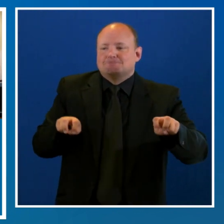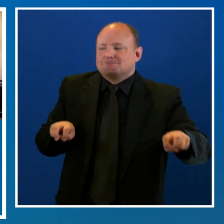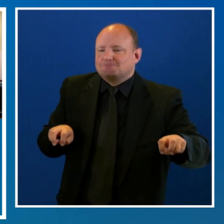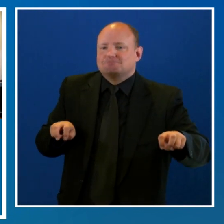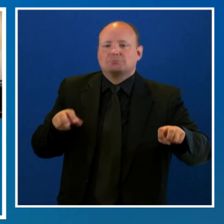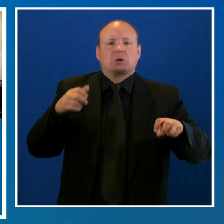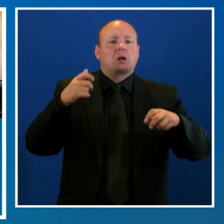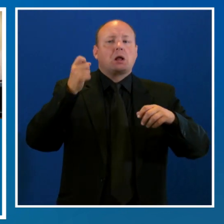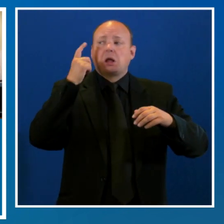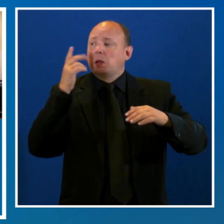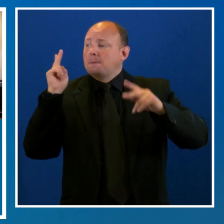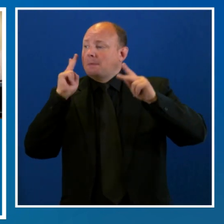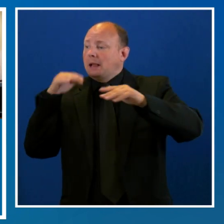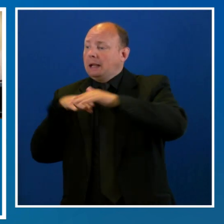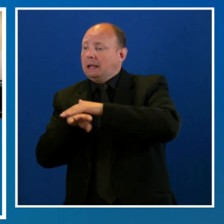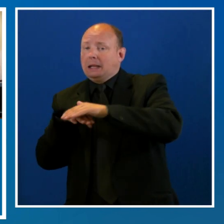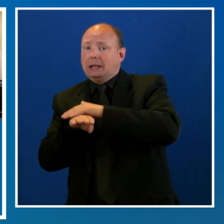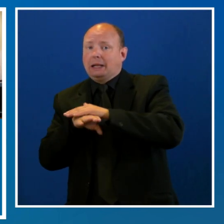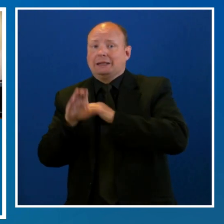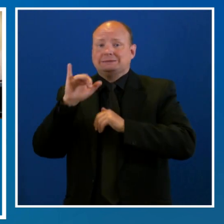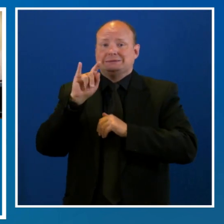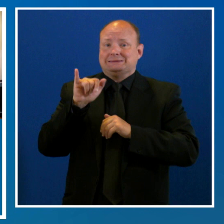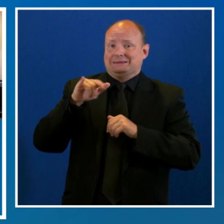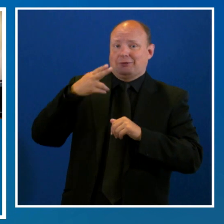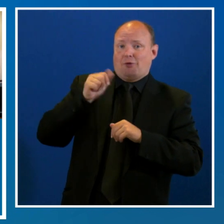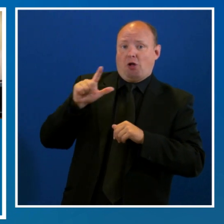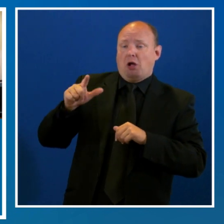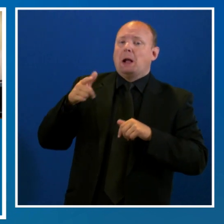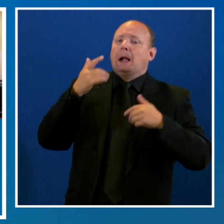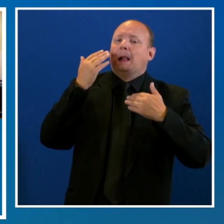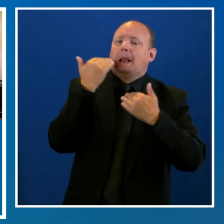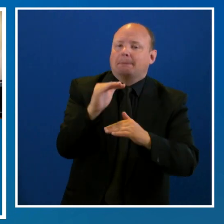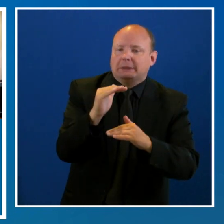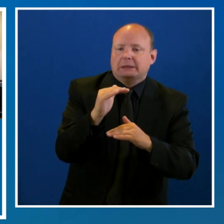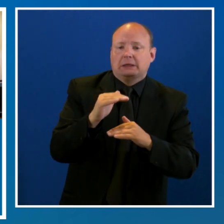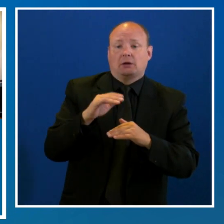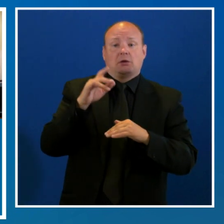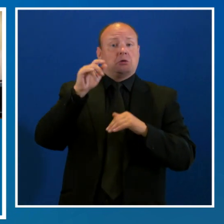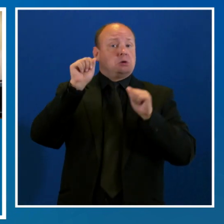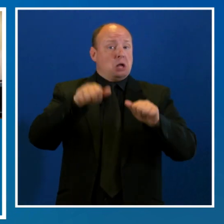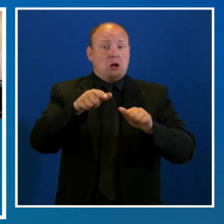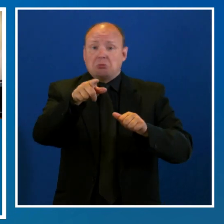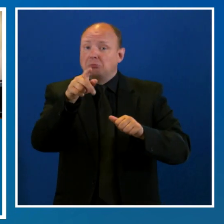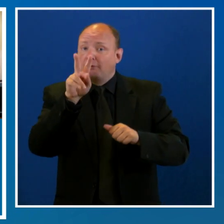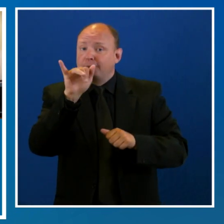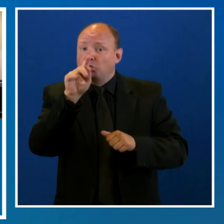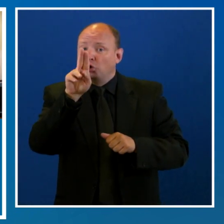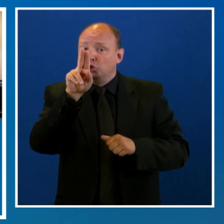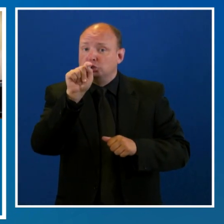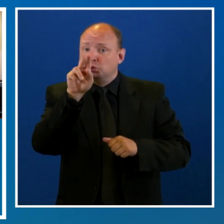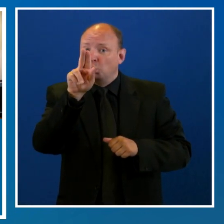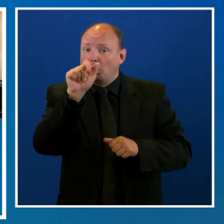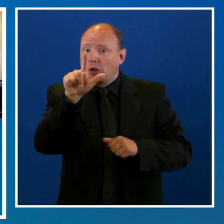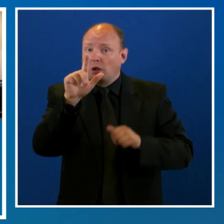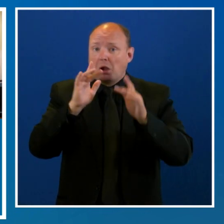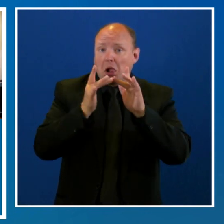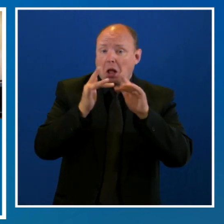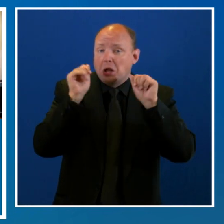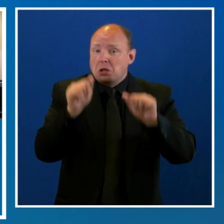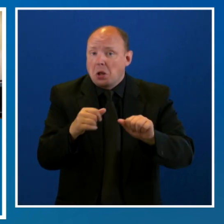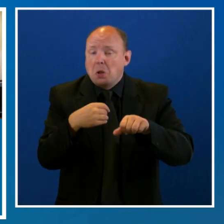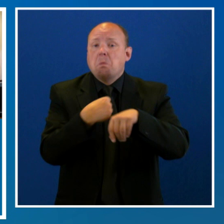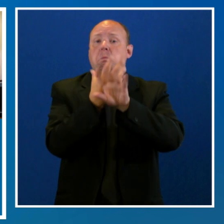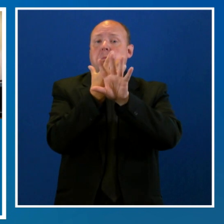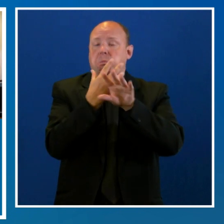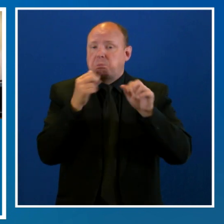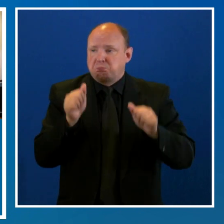The successful virtual participation option will also continue to be available. Community members